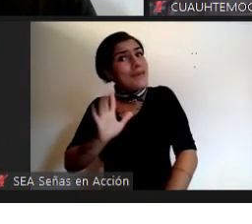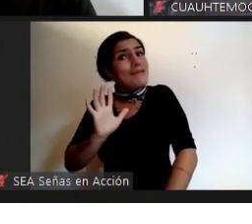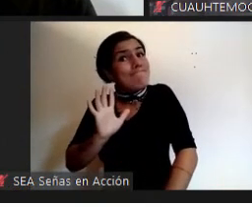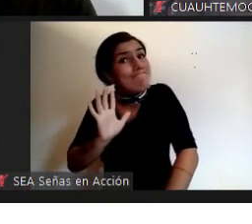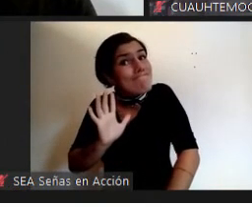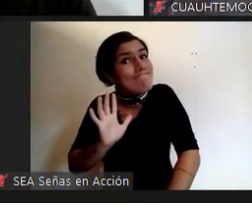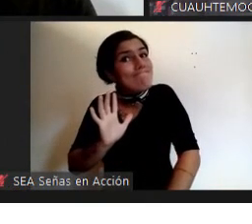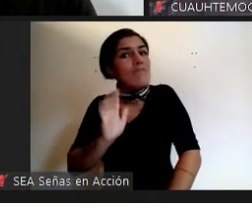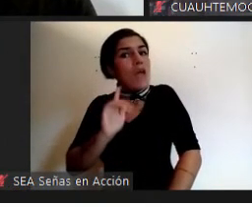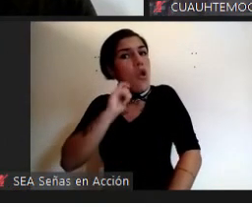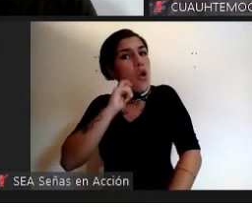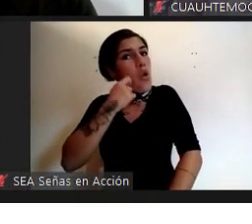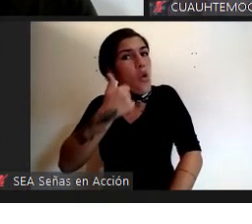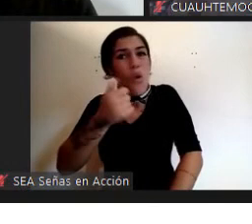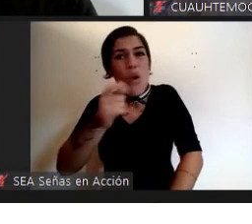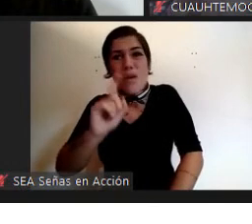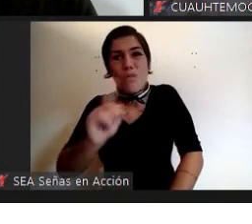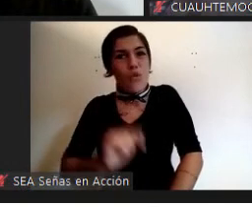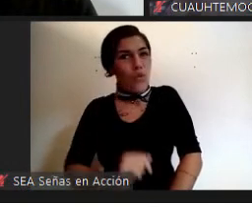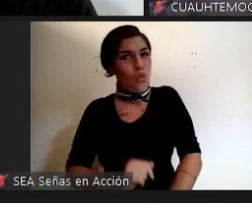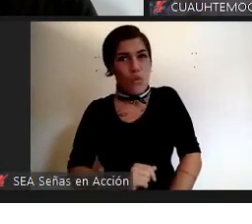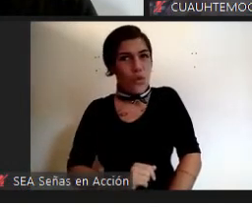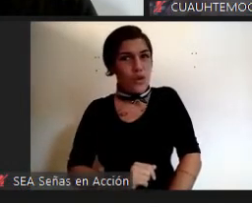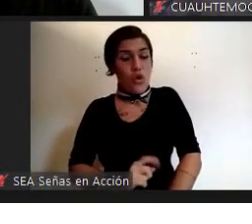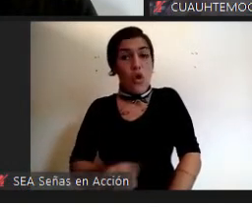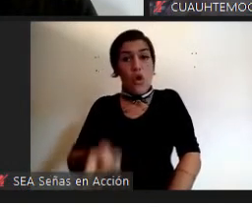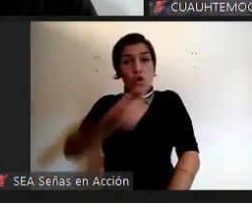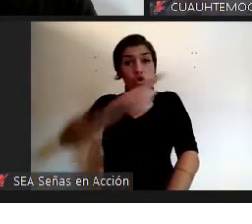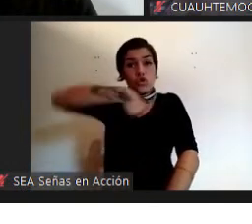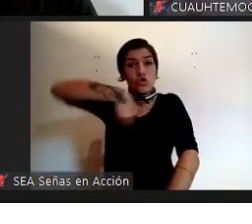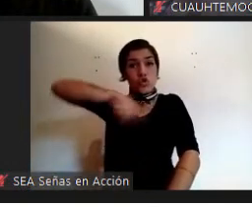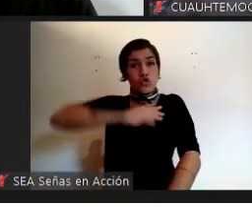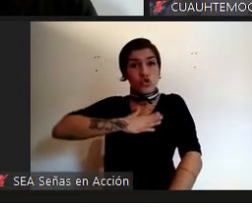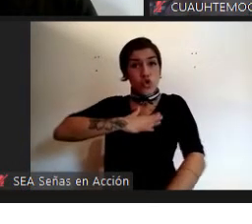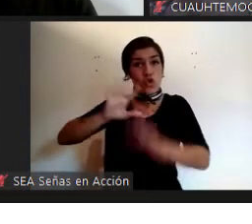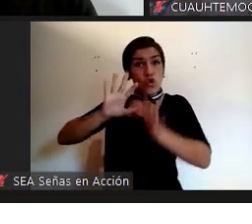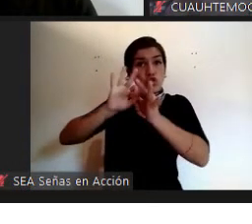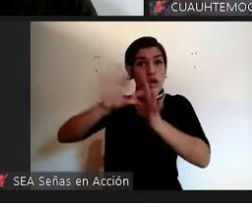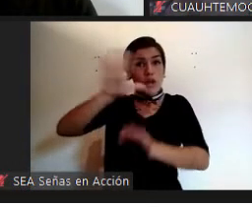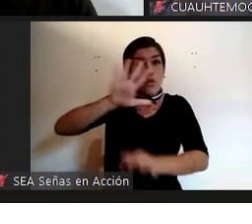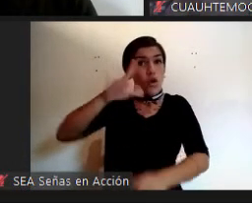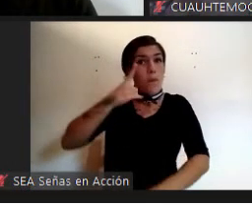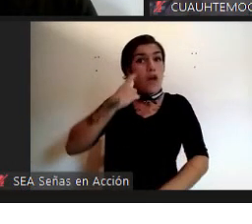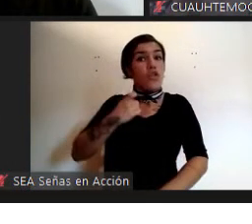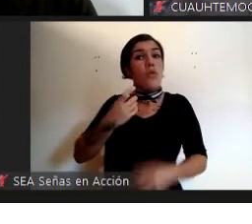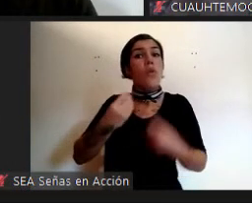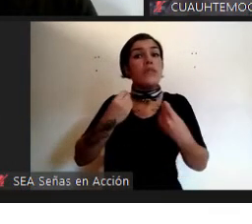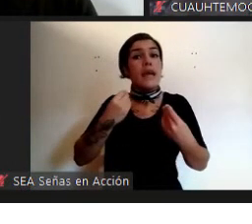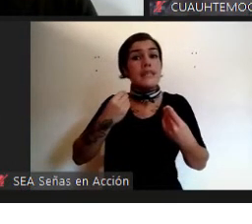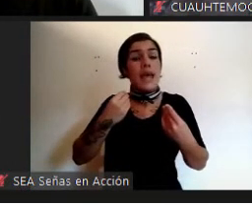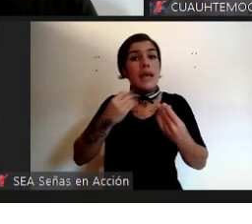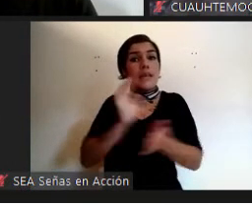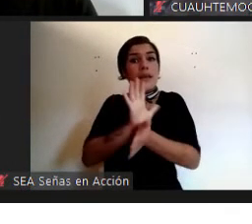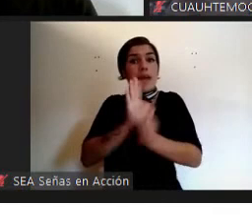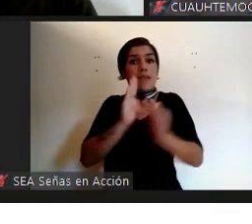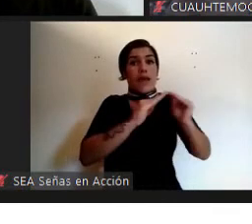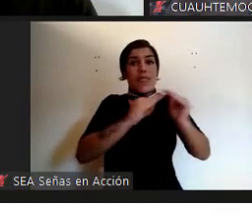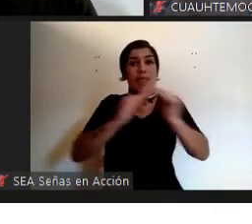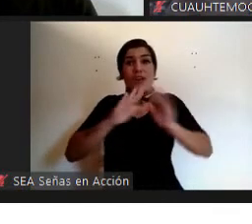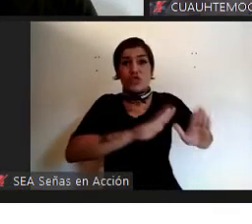that this lockdown brought us to going back to local, not only from